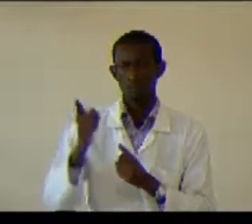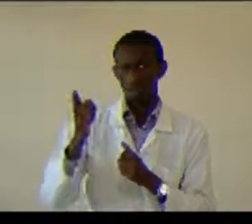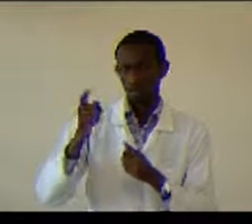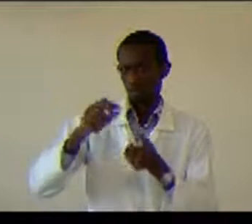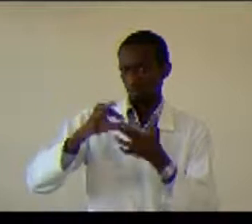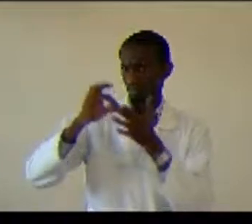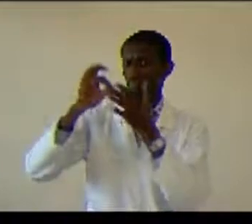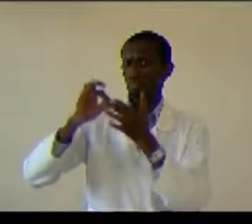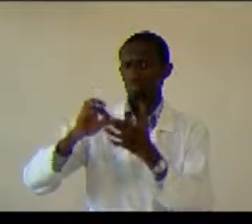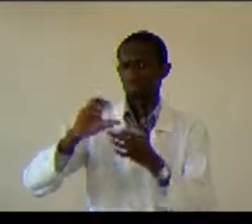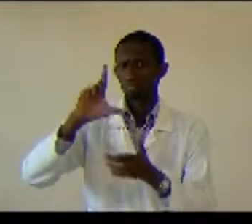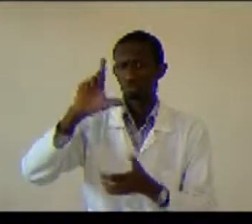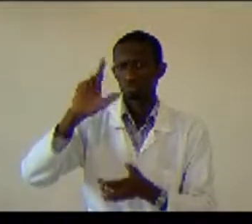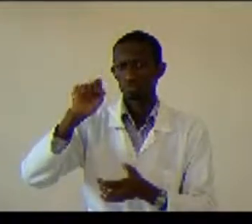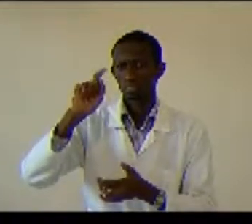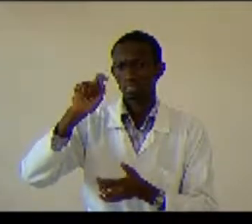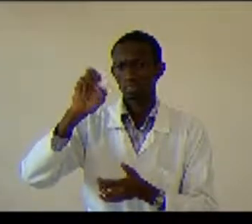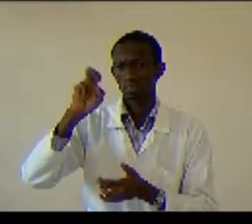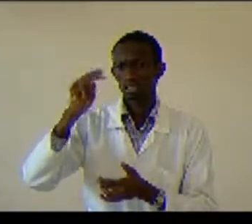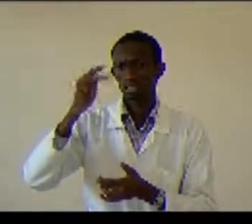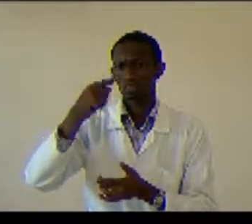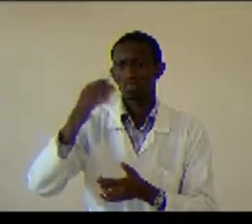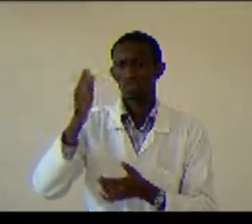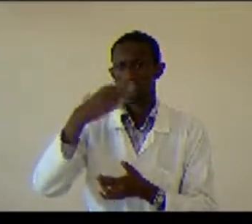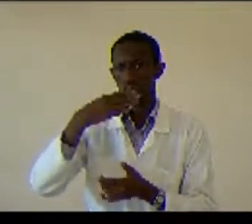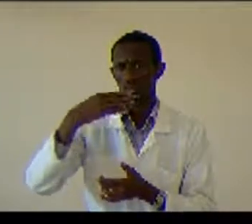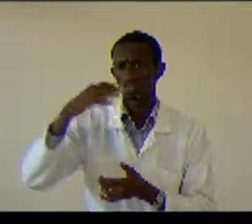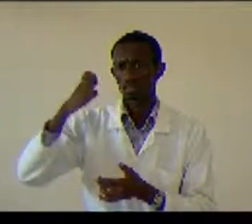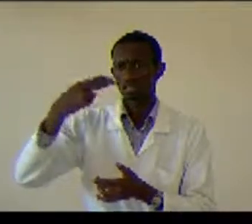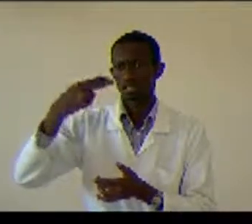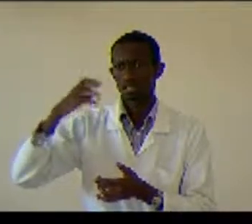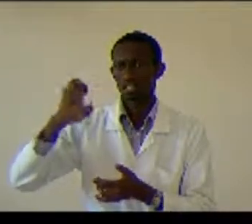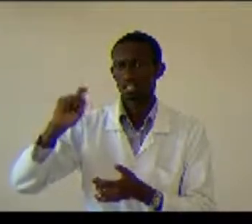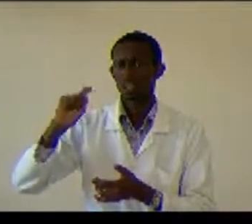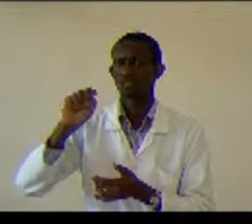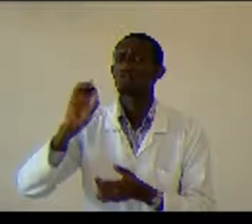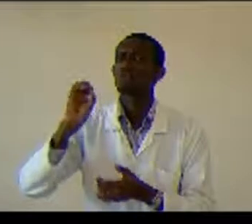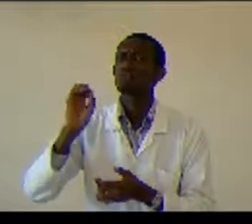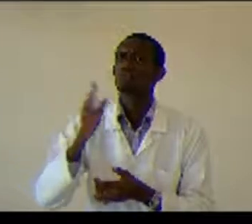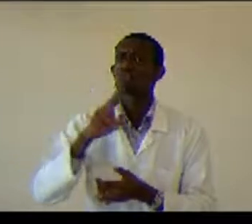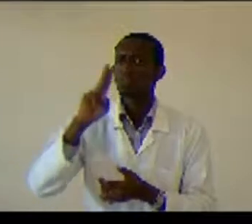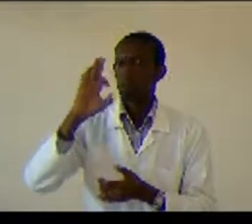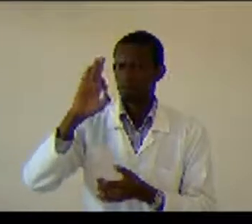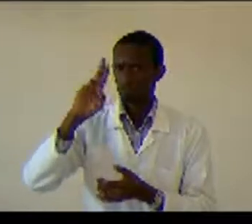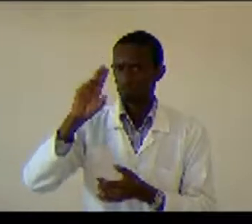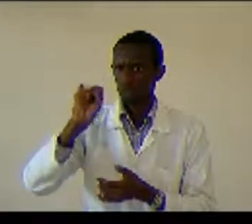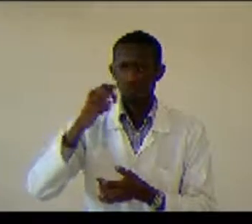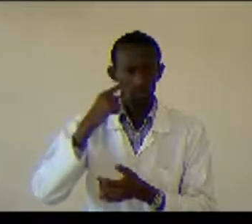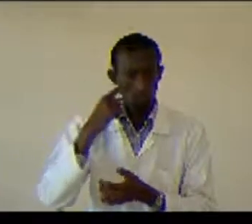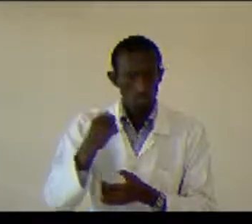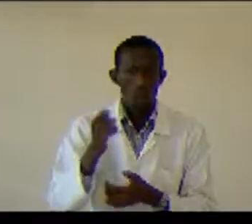see? Of vaporization. And then BP is boiling point. So if you look at like water, these are the